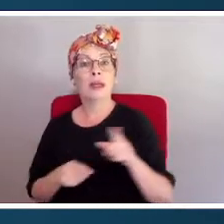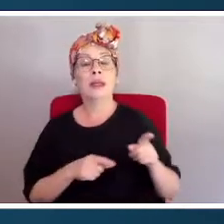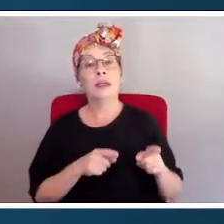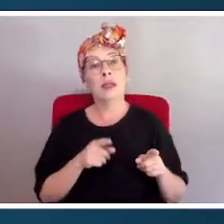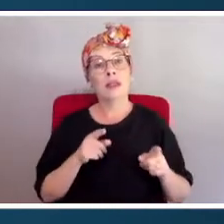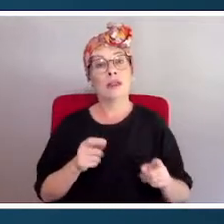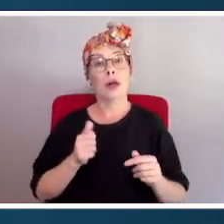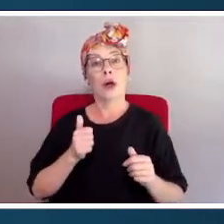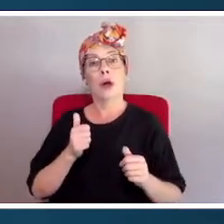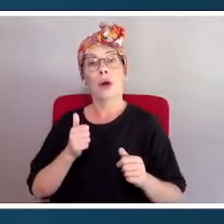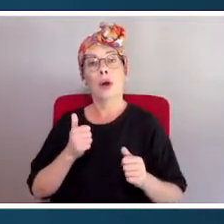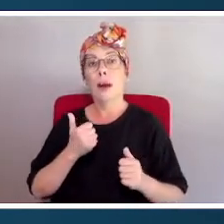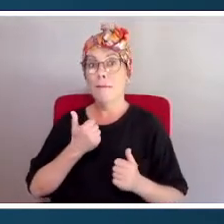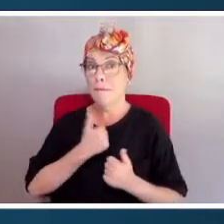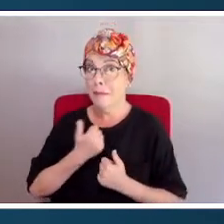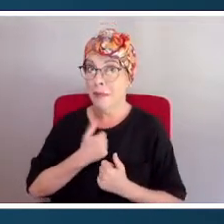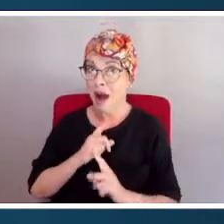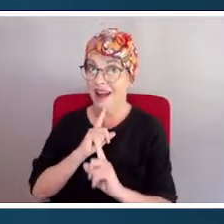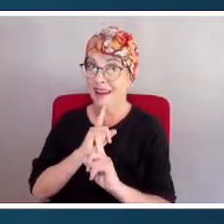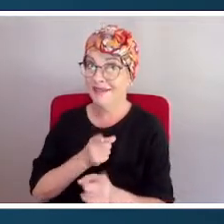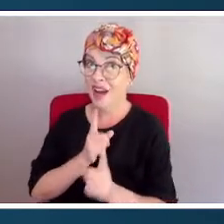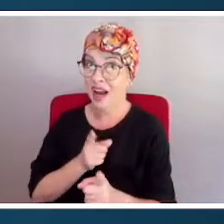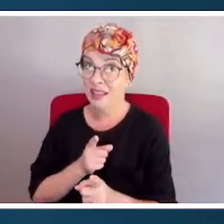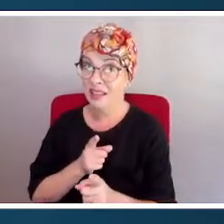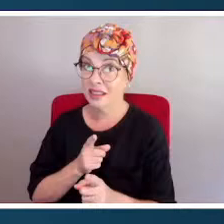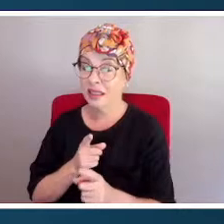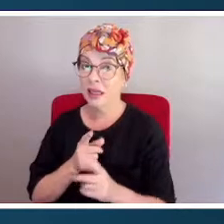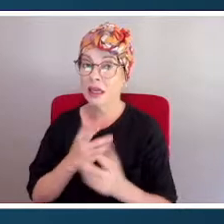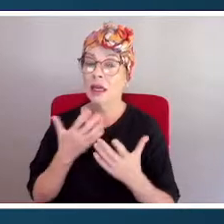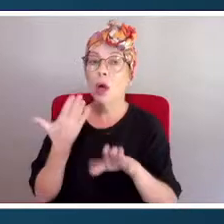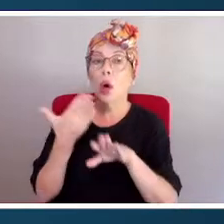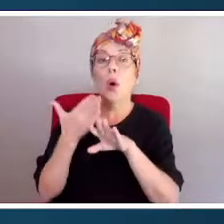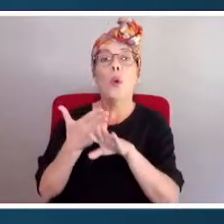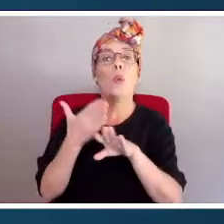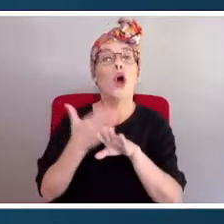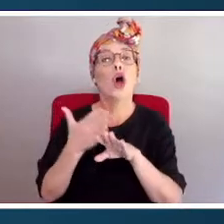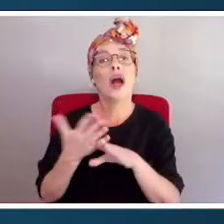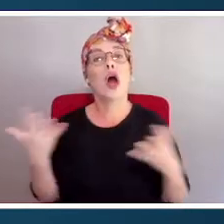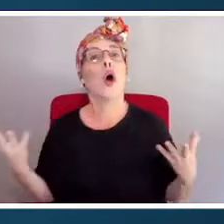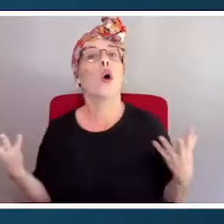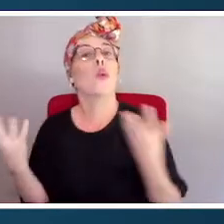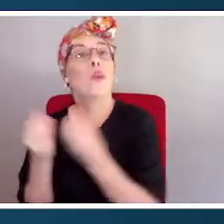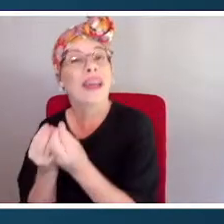guidance to you is work with Pacific Islanders, not for them.